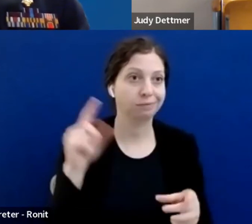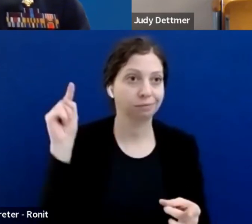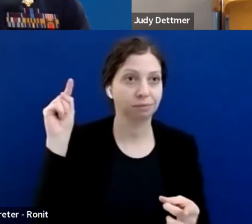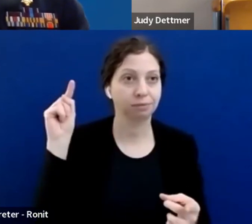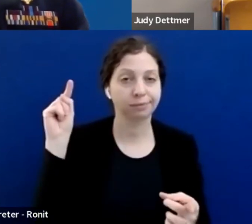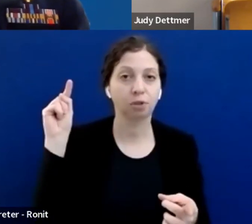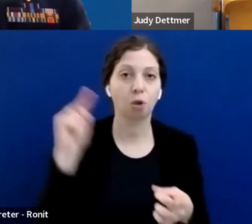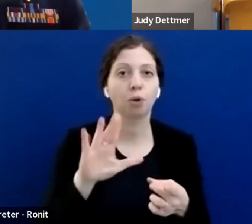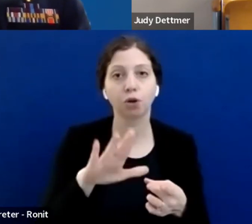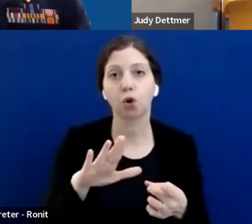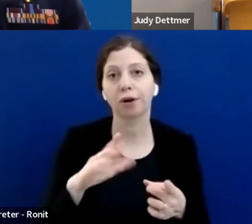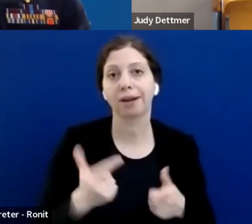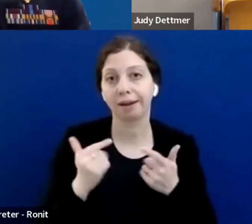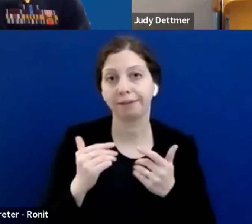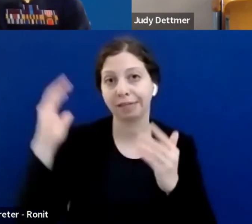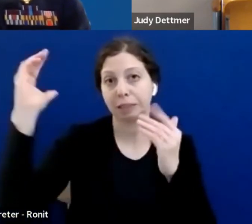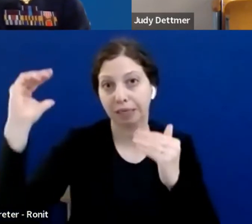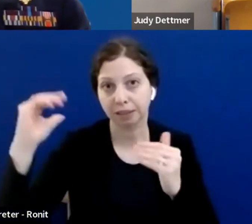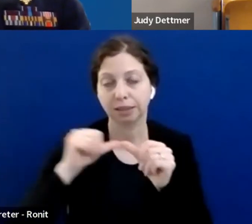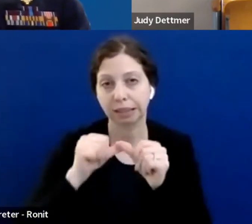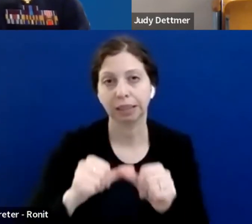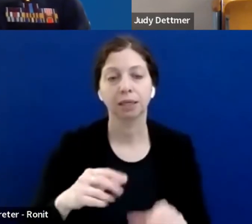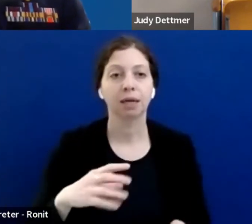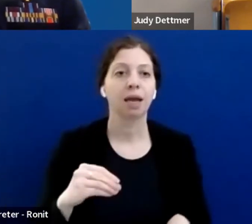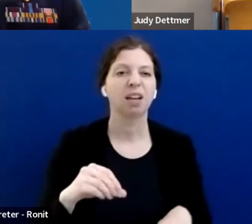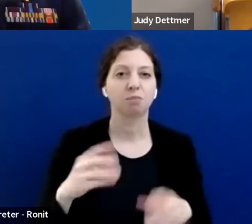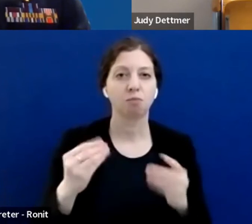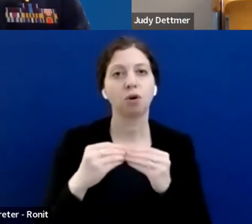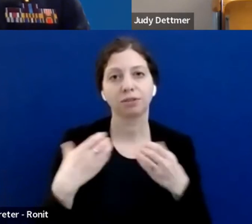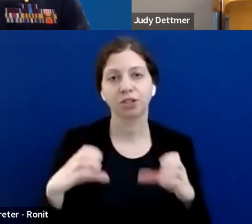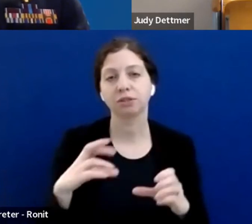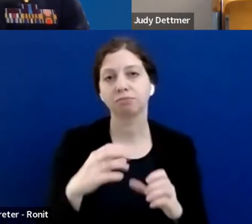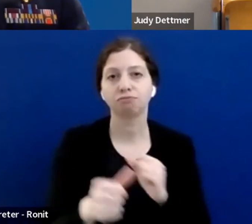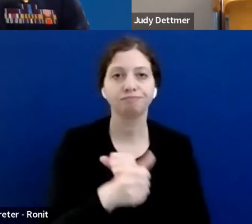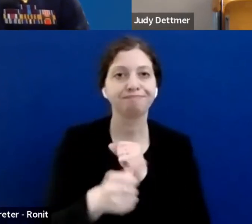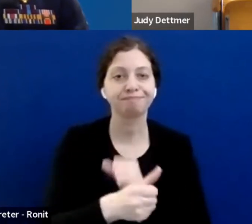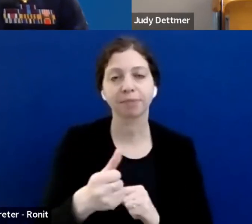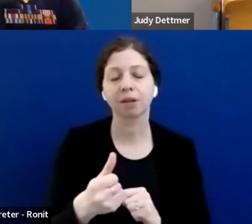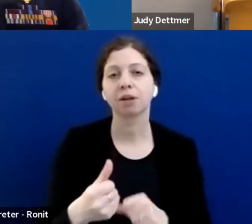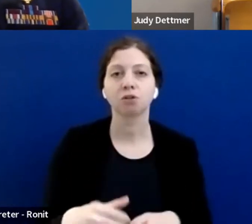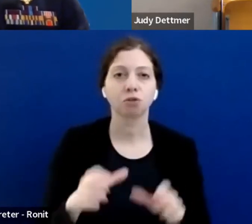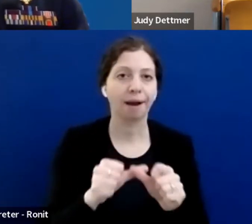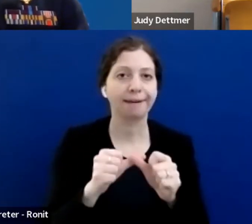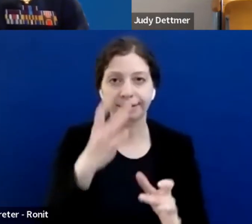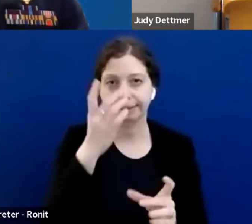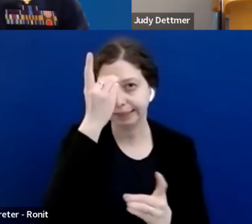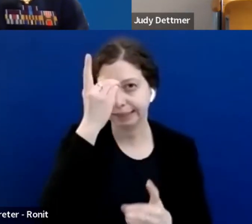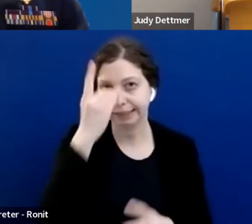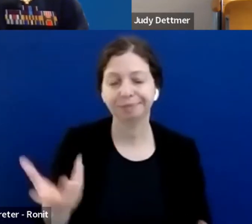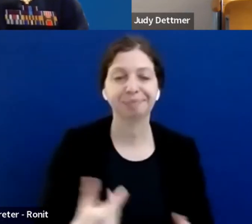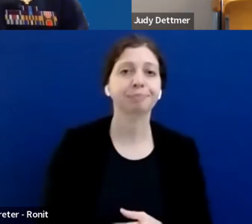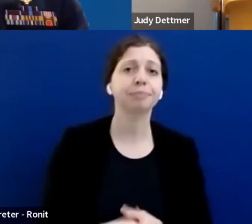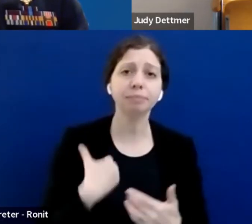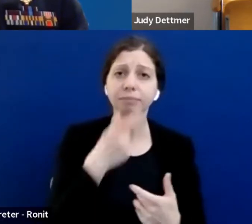of all kinds of things like chronic diseases. So that is something that we have an interest in doing